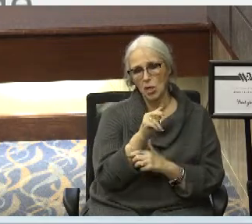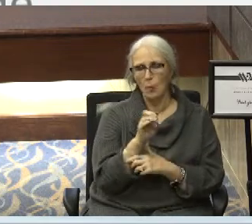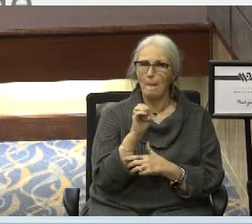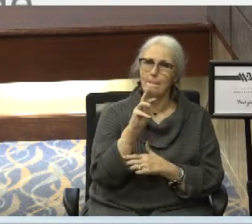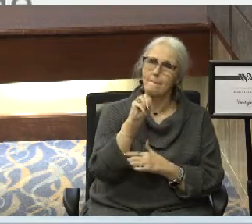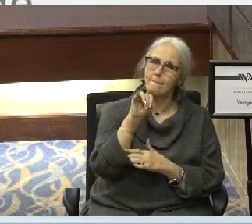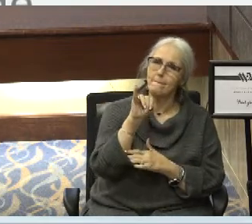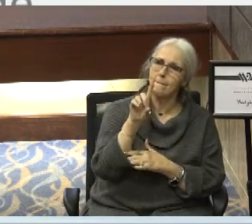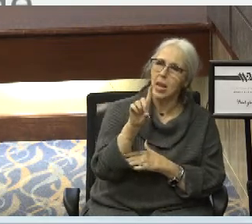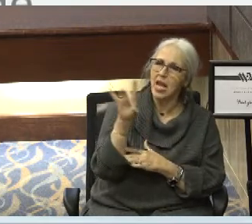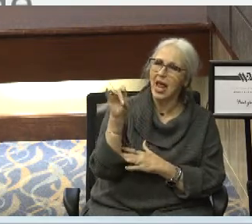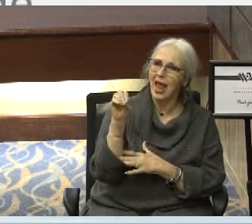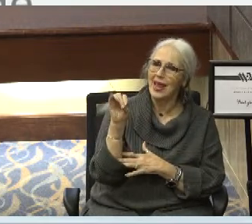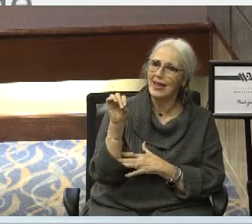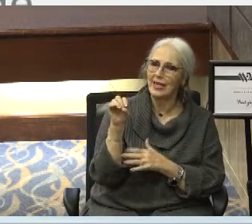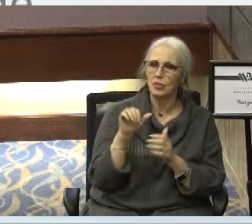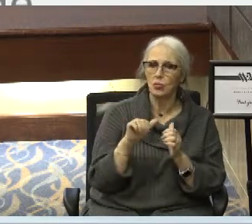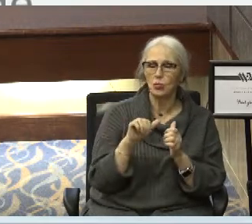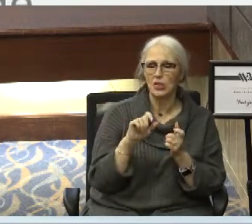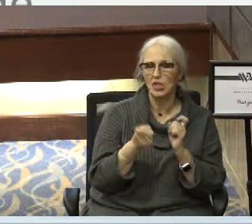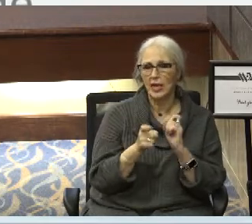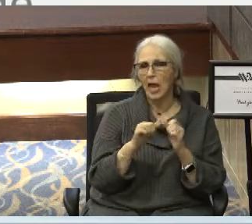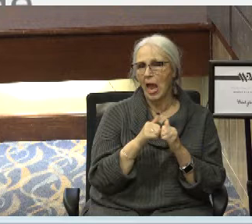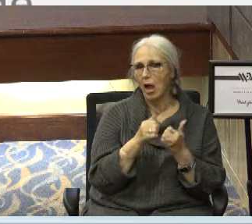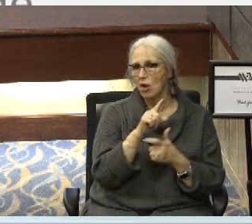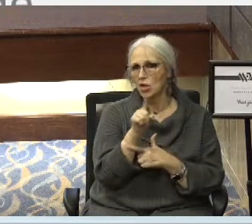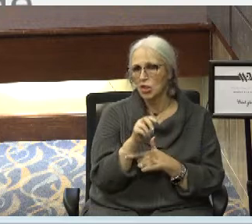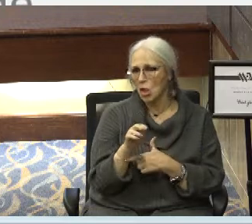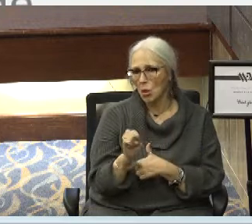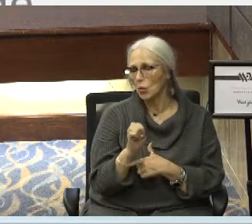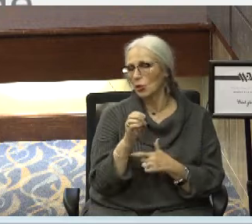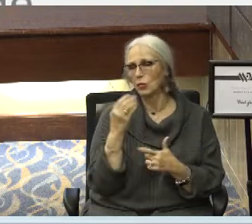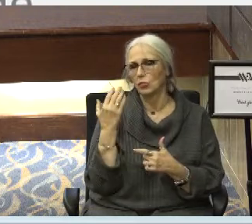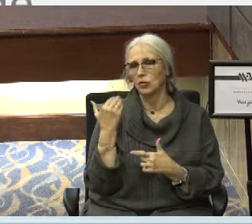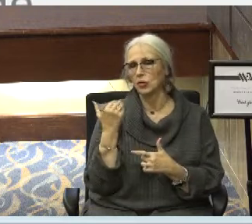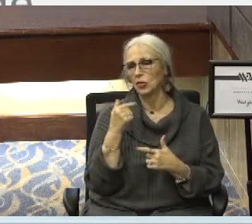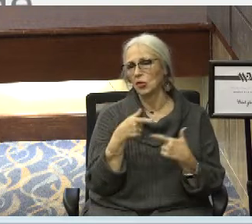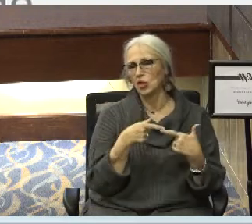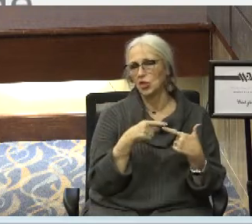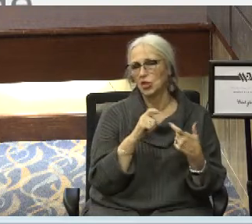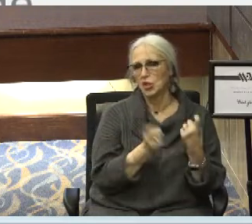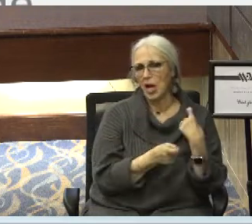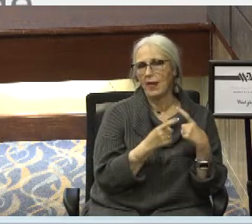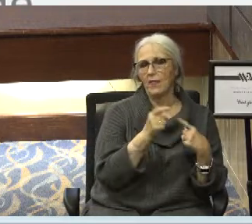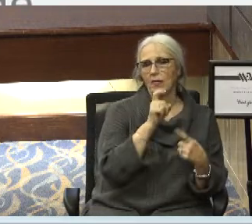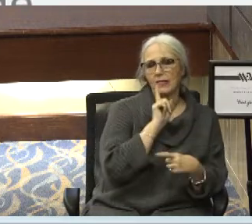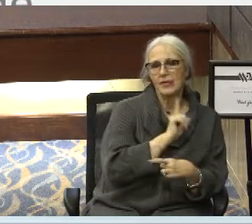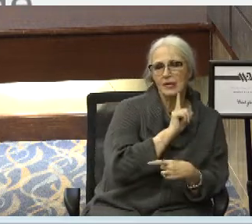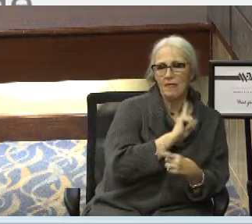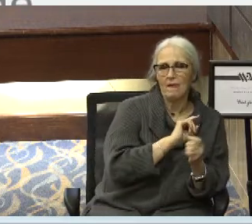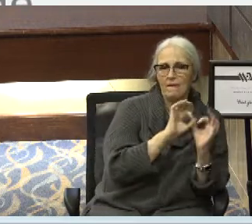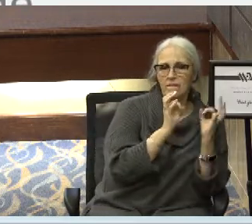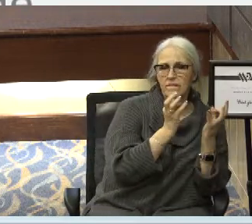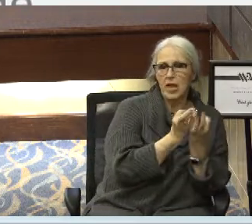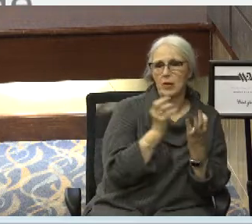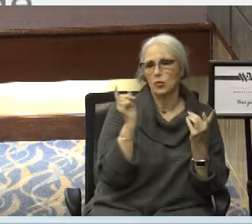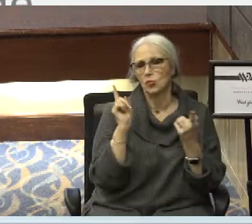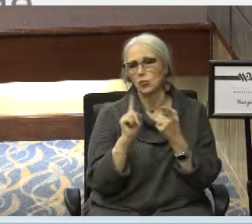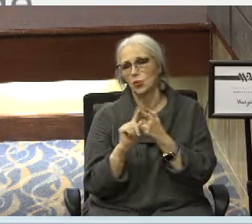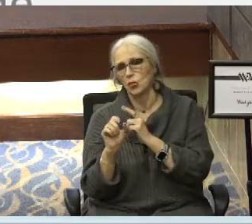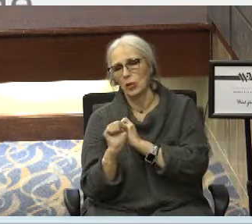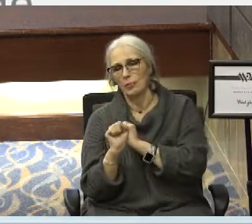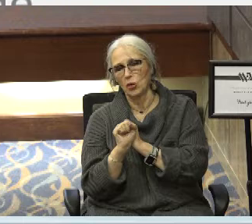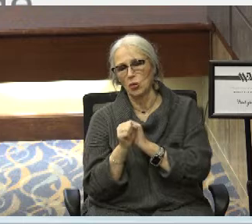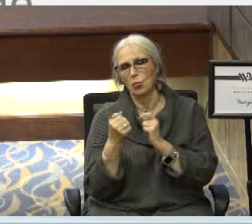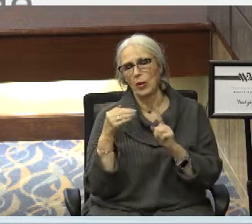we changed how our zoning works, and you used to could do all the way from single family up to commercial and commercial districts, and we went